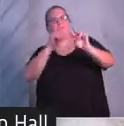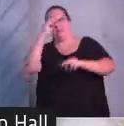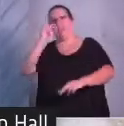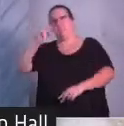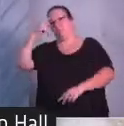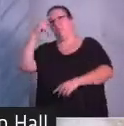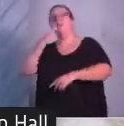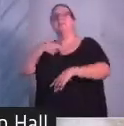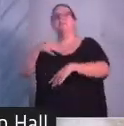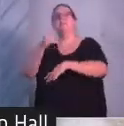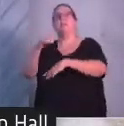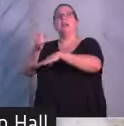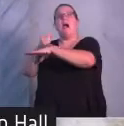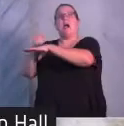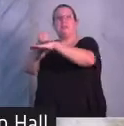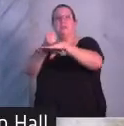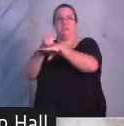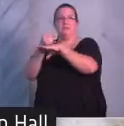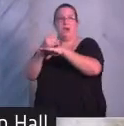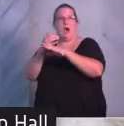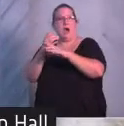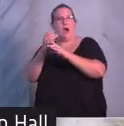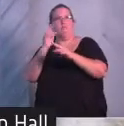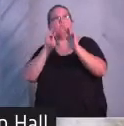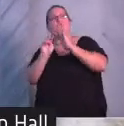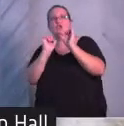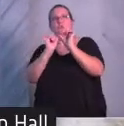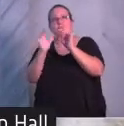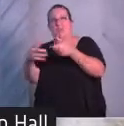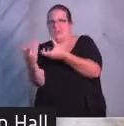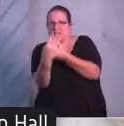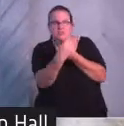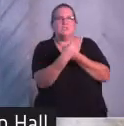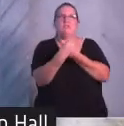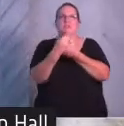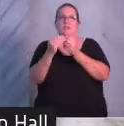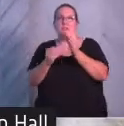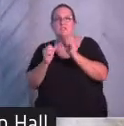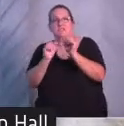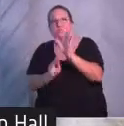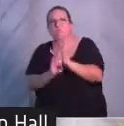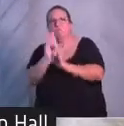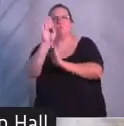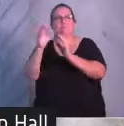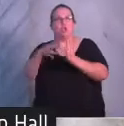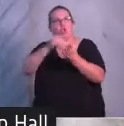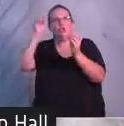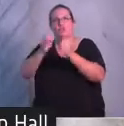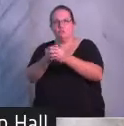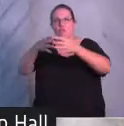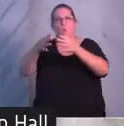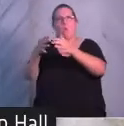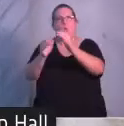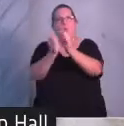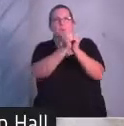Kingston and the Islands, to continue that engagement and to learning and growing together and bringing positive change to our community